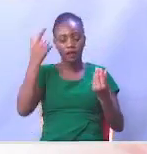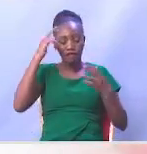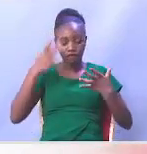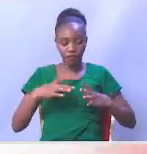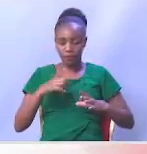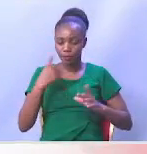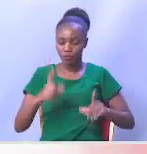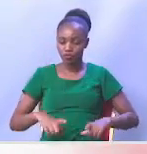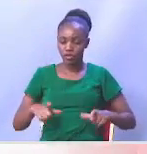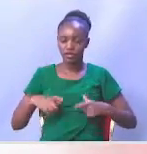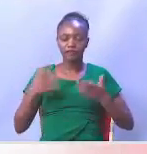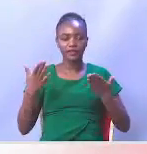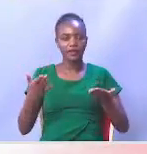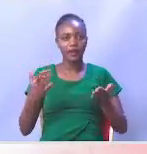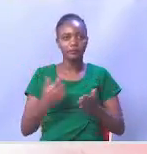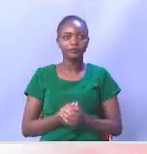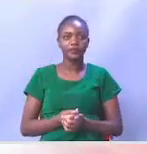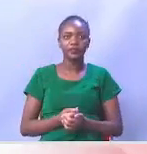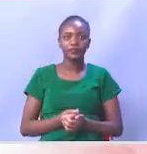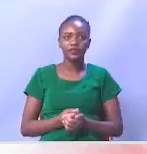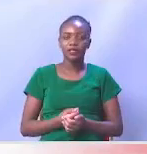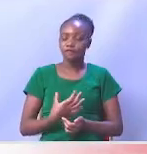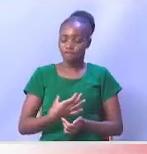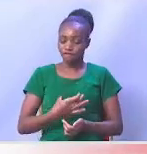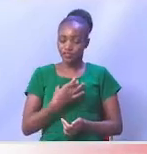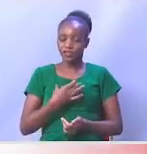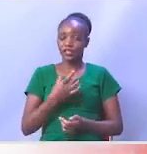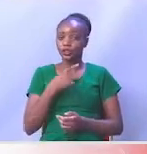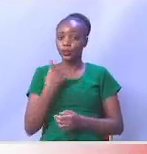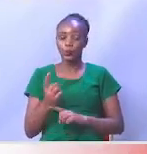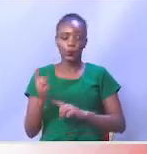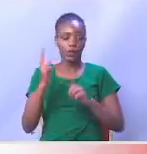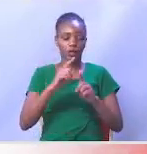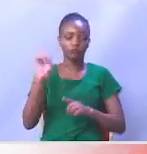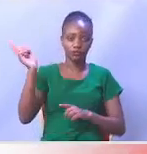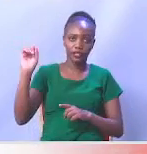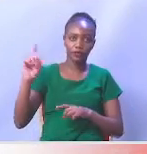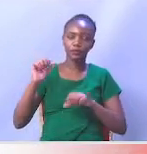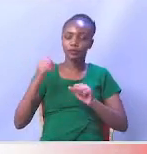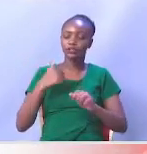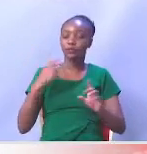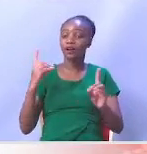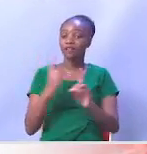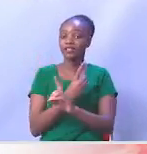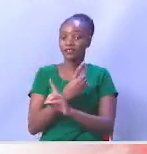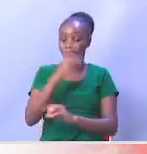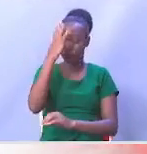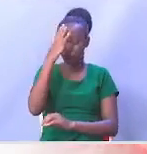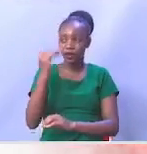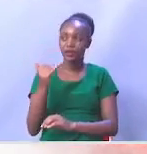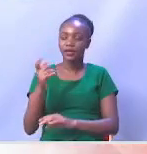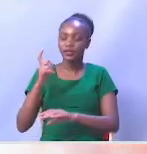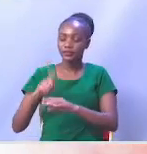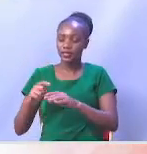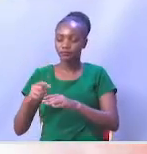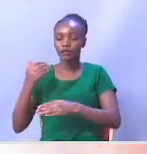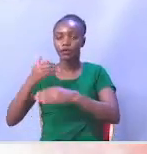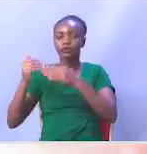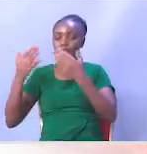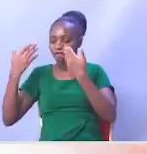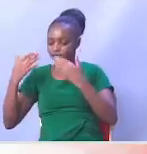in these areas. Nairobians and visitors to Nairobi, there'll be a very big difference, because after it's finished in